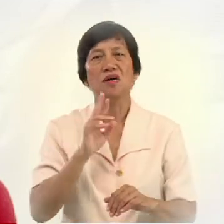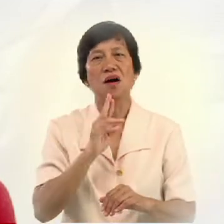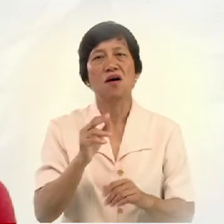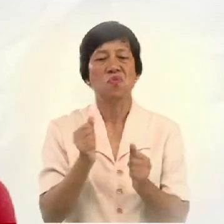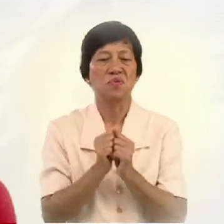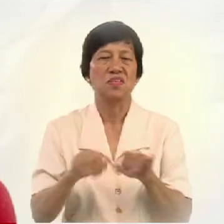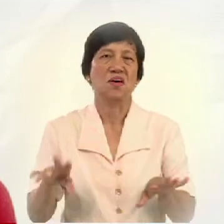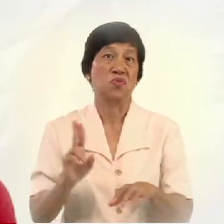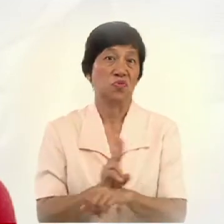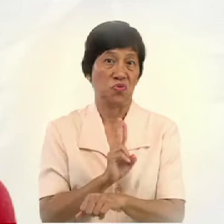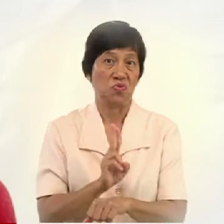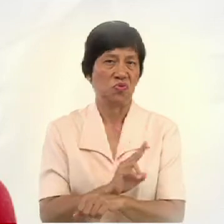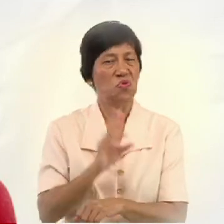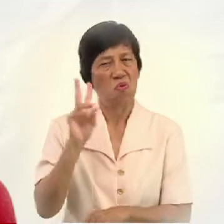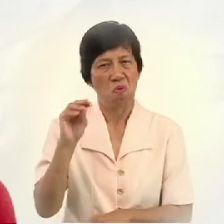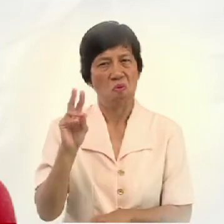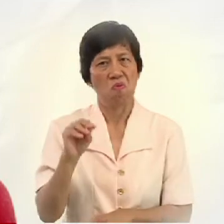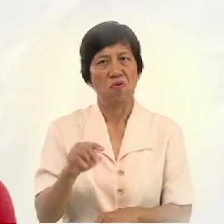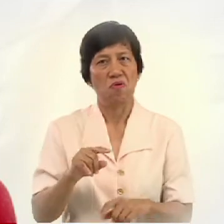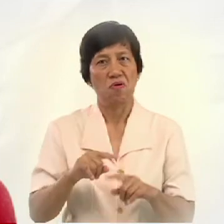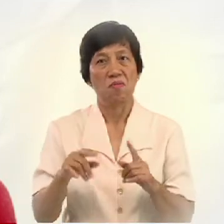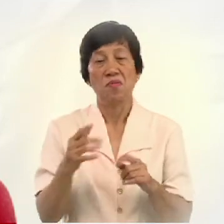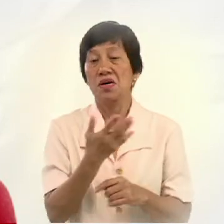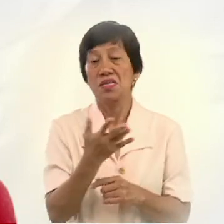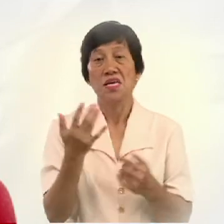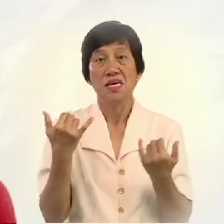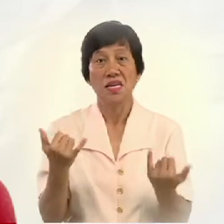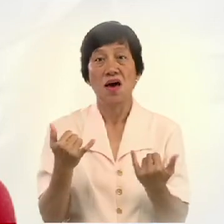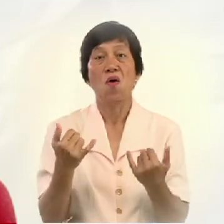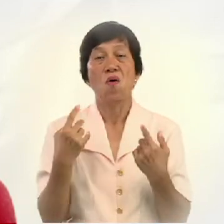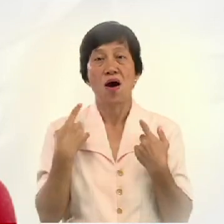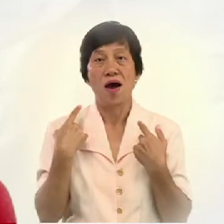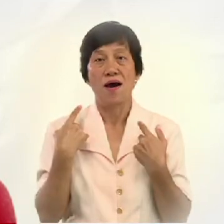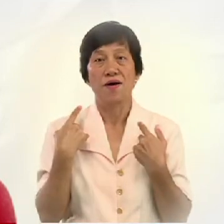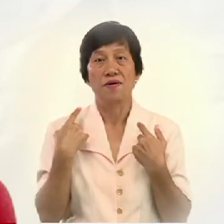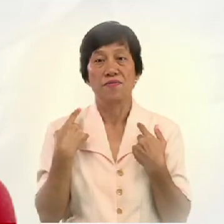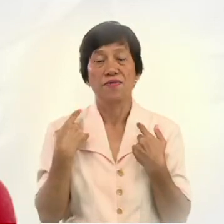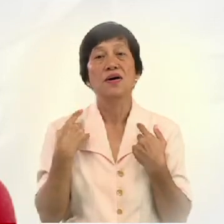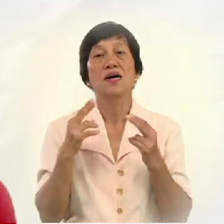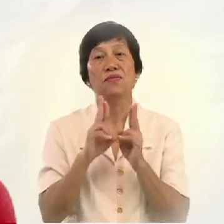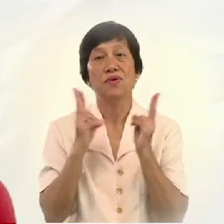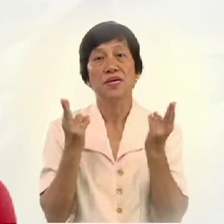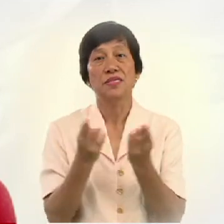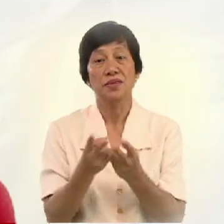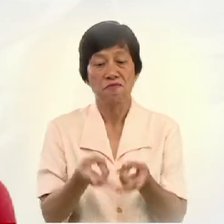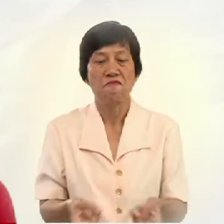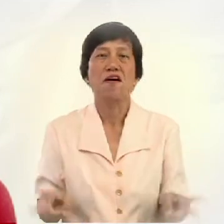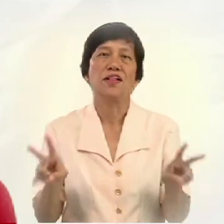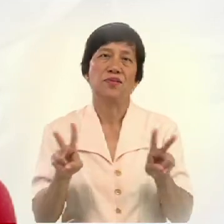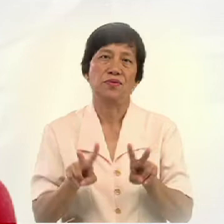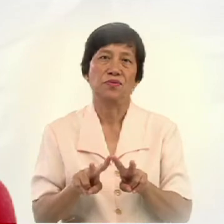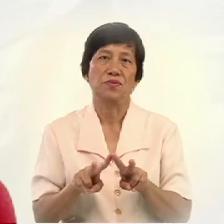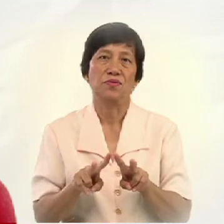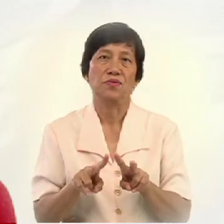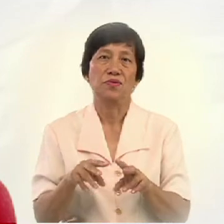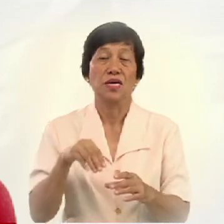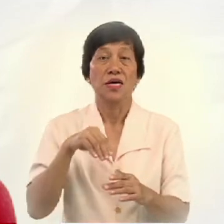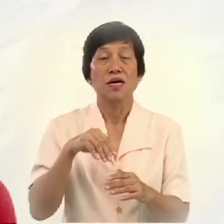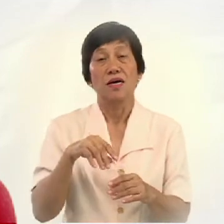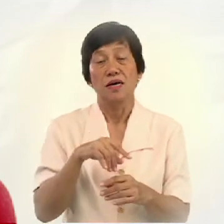his jewelry are all useless. No. But they now acquire a relative